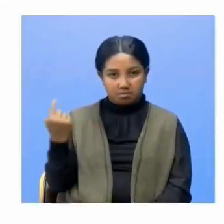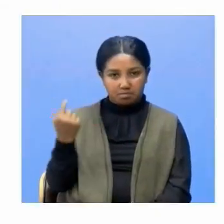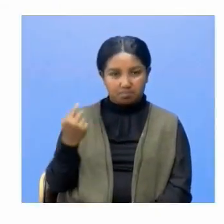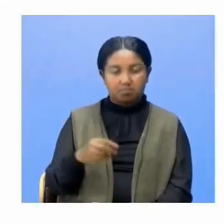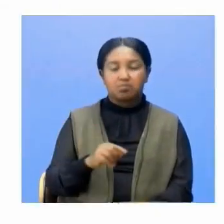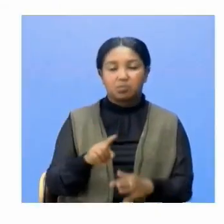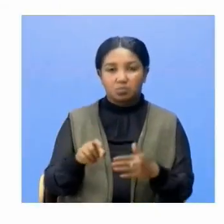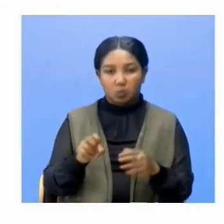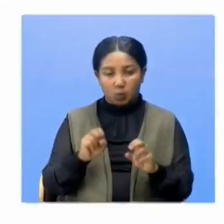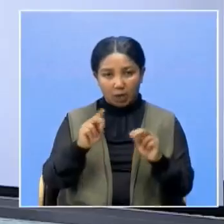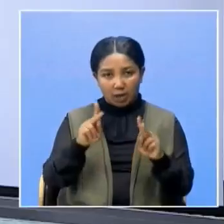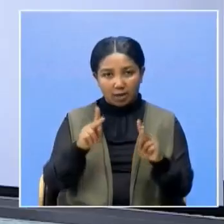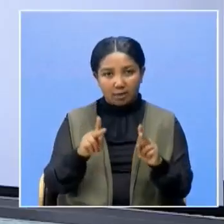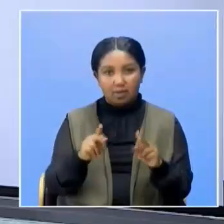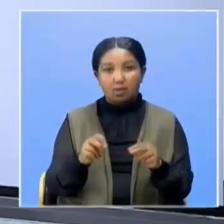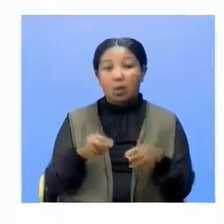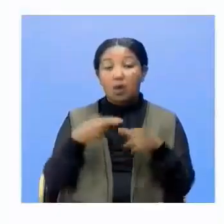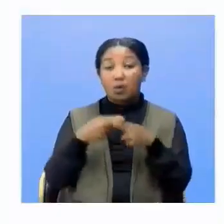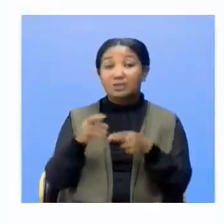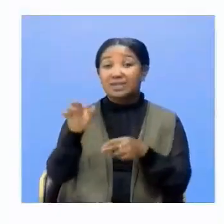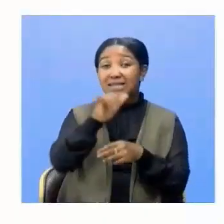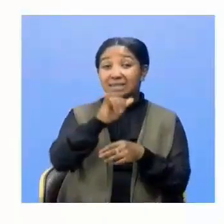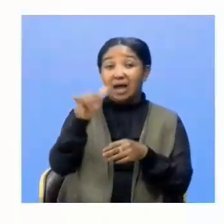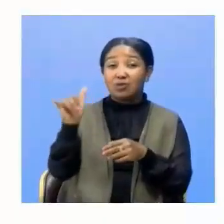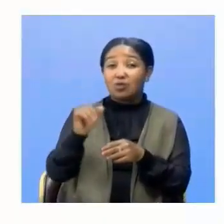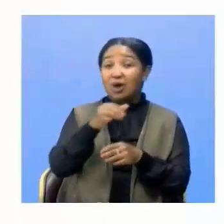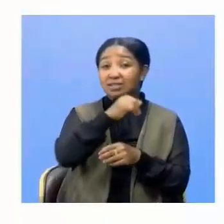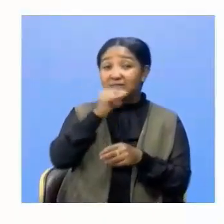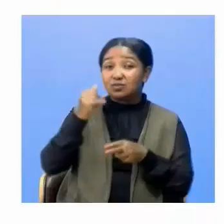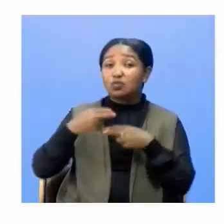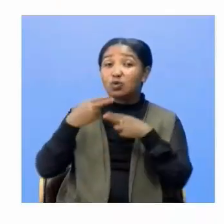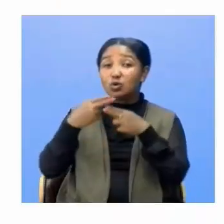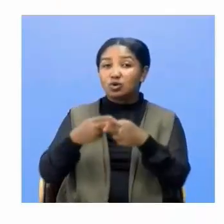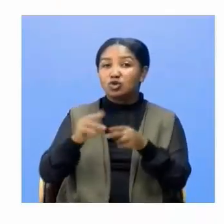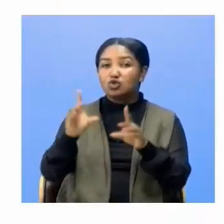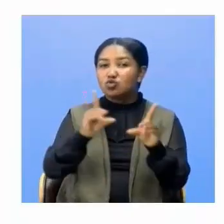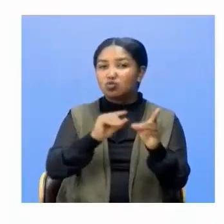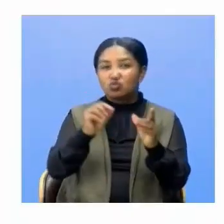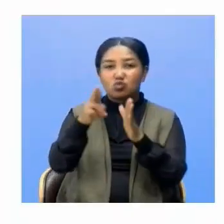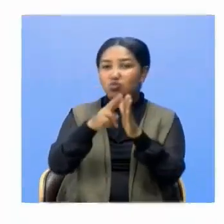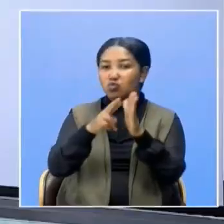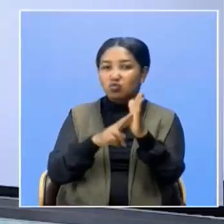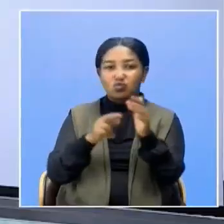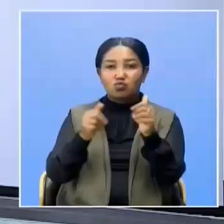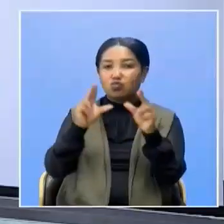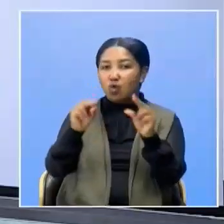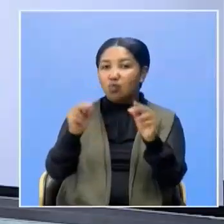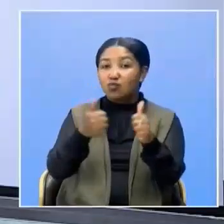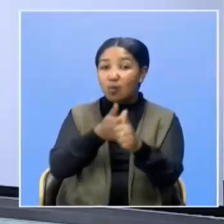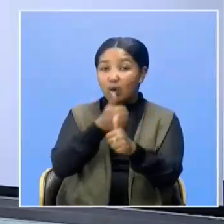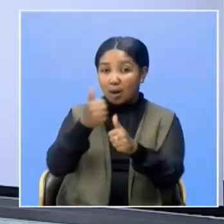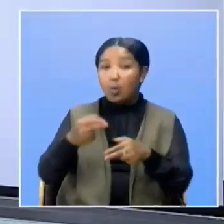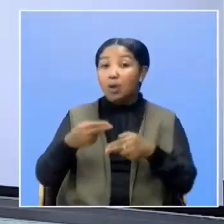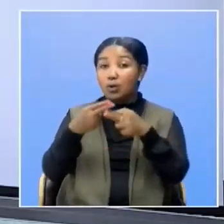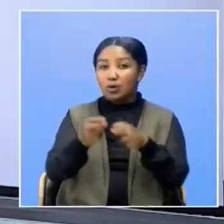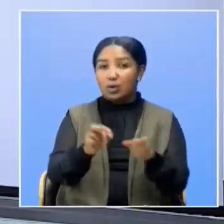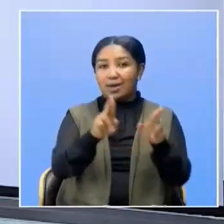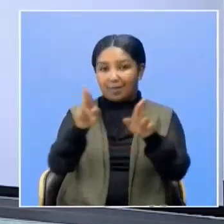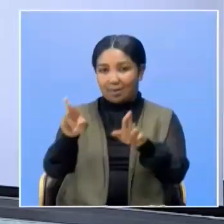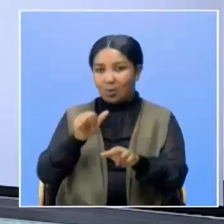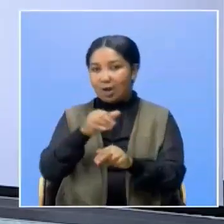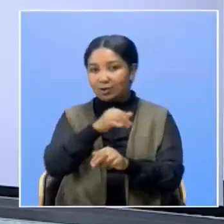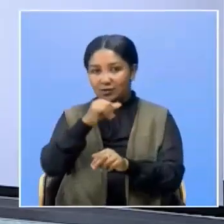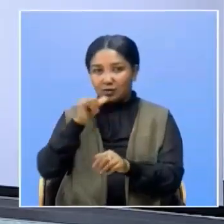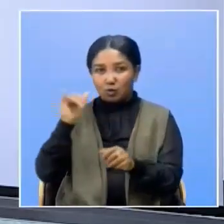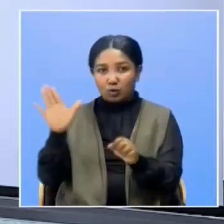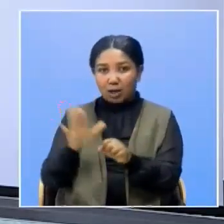Okay? What do we call such kind of adjectives which do not follow the rule? They are irregular adjectives.